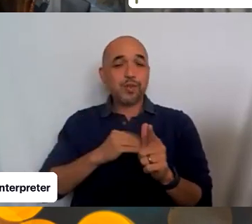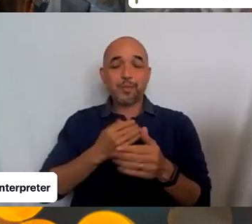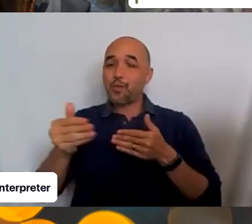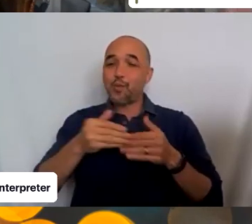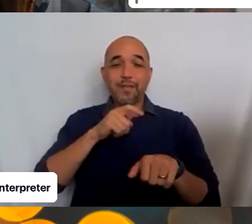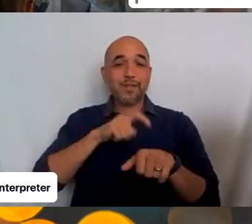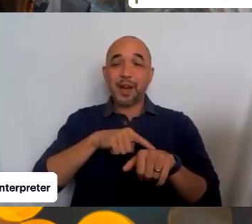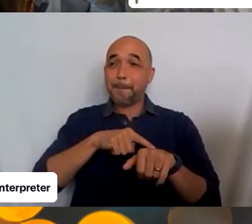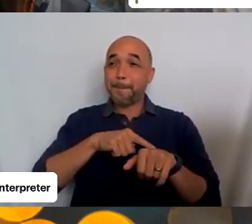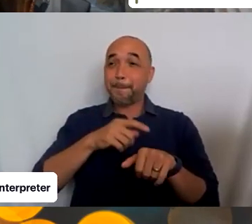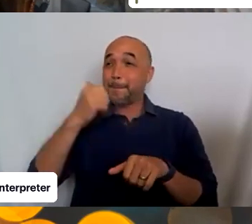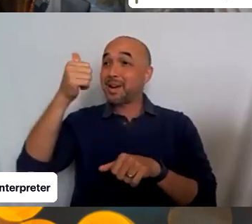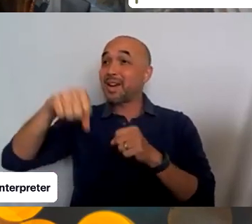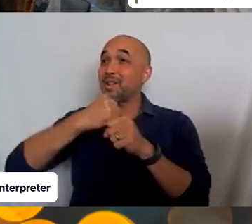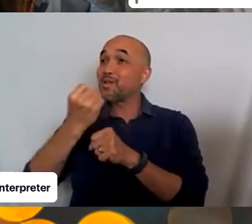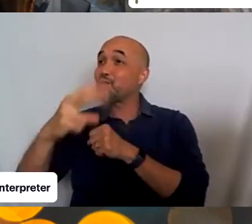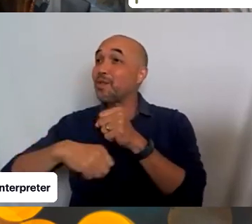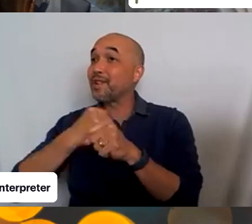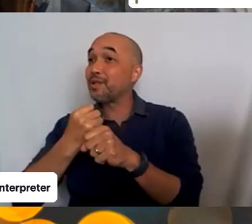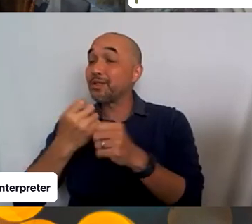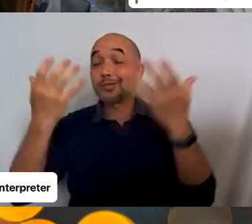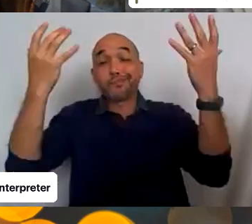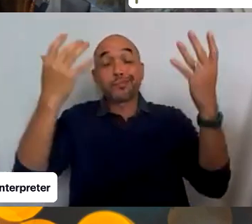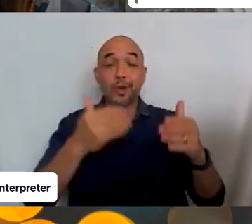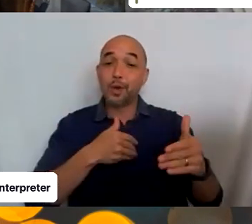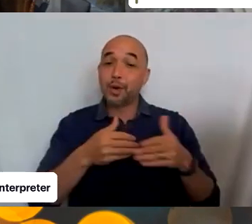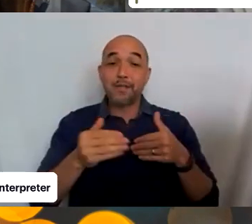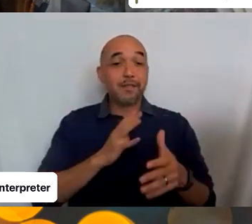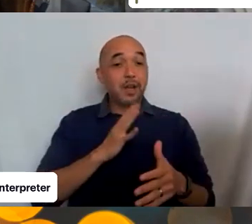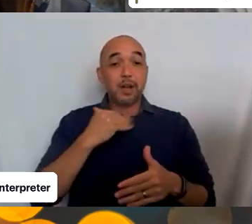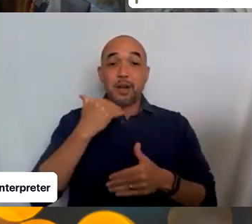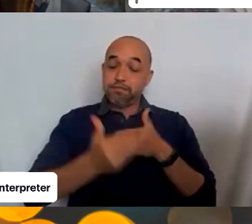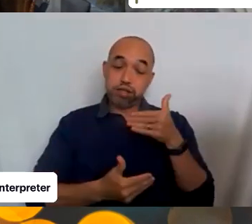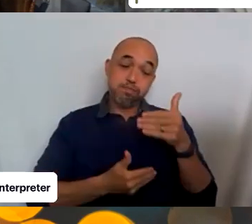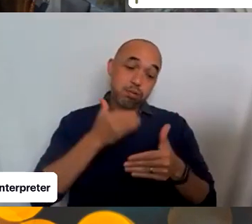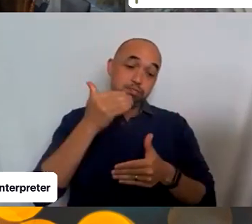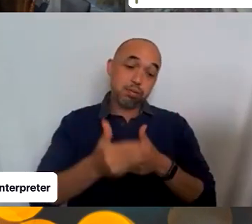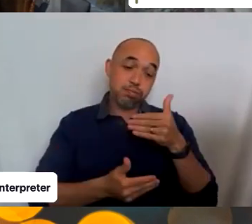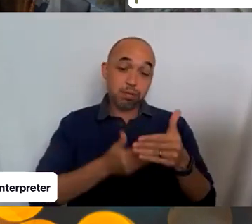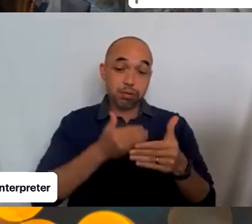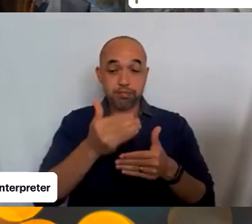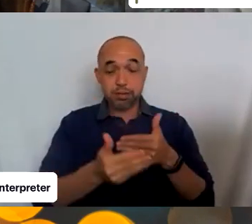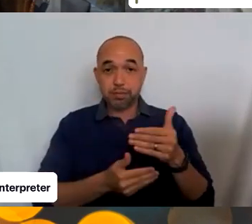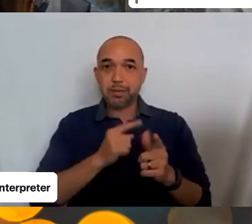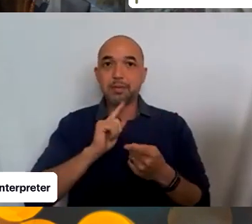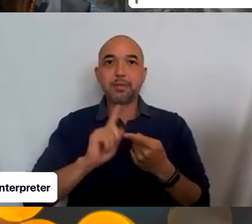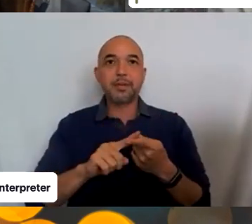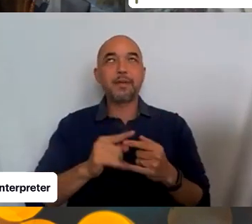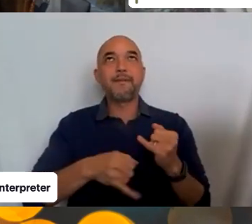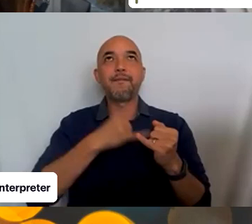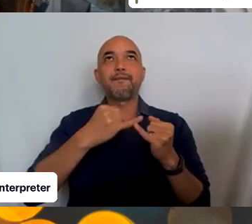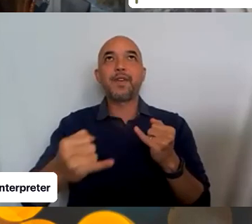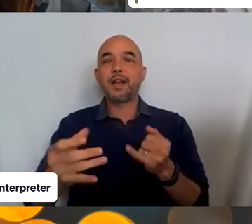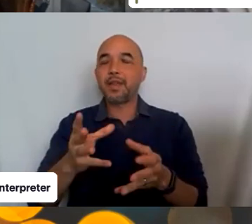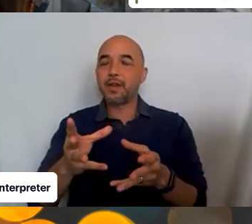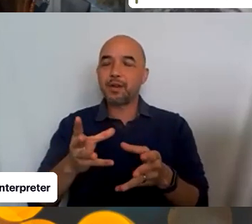of went like, chugging along until I finally got an offer. And then that was when I finally as soon as I